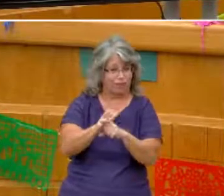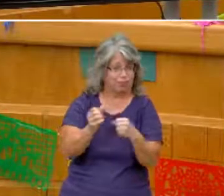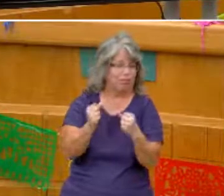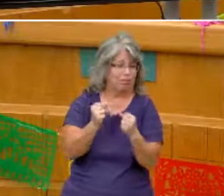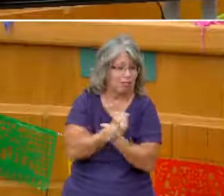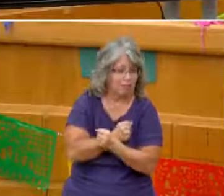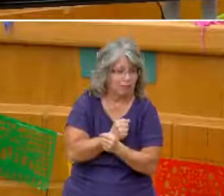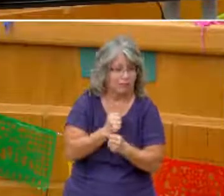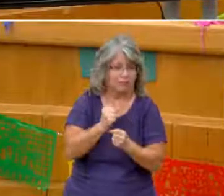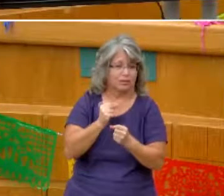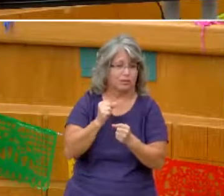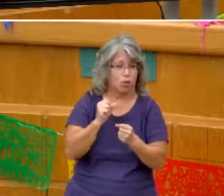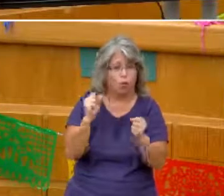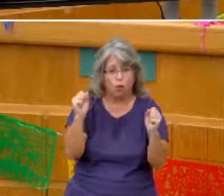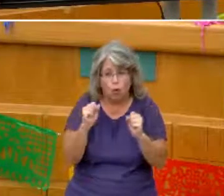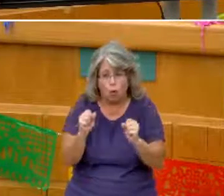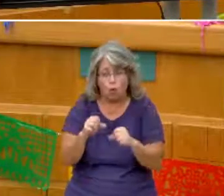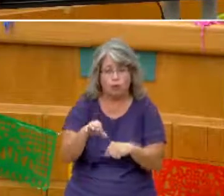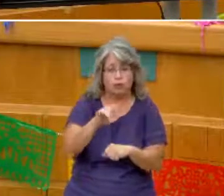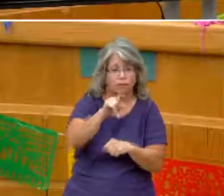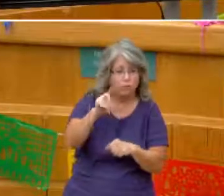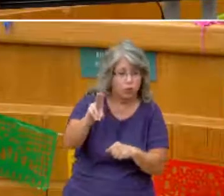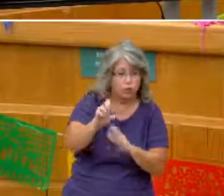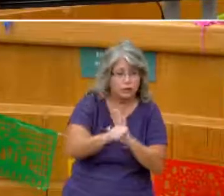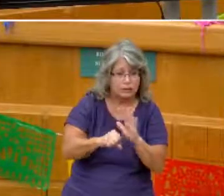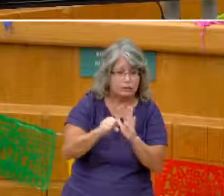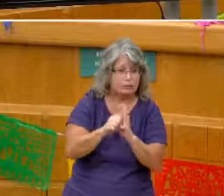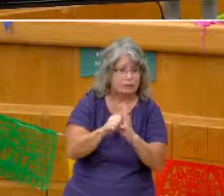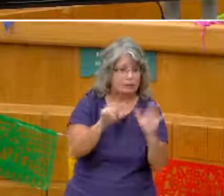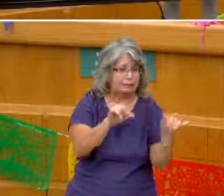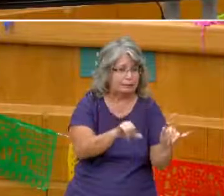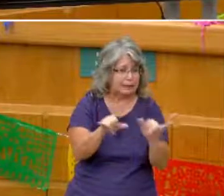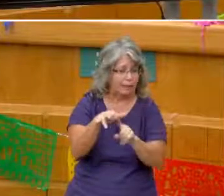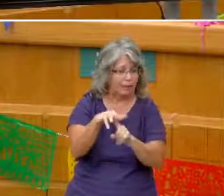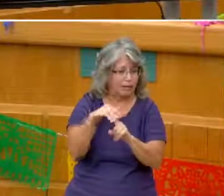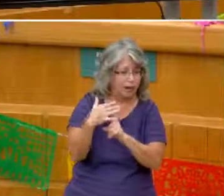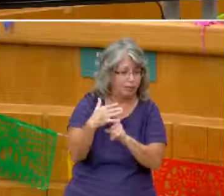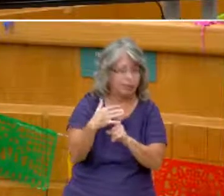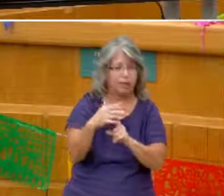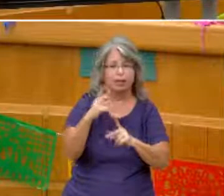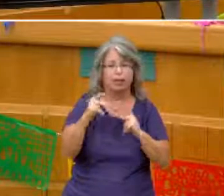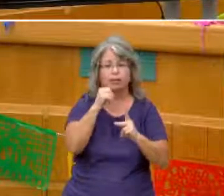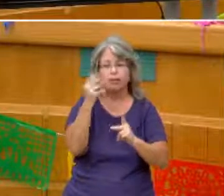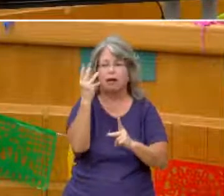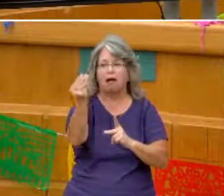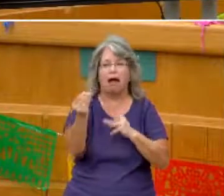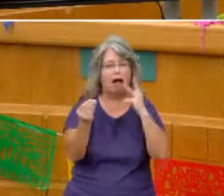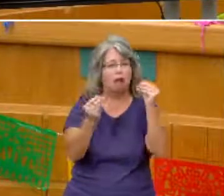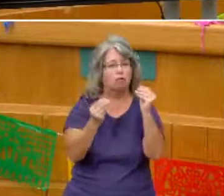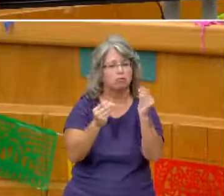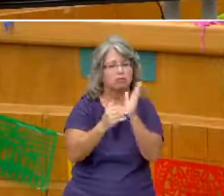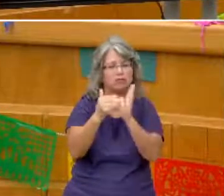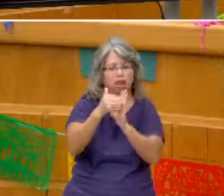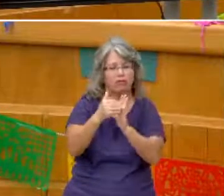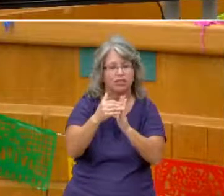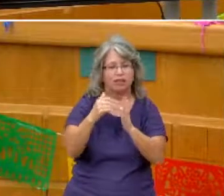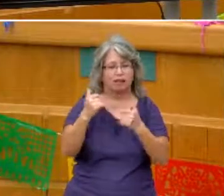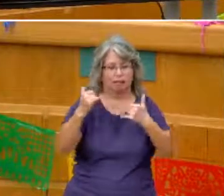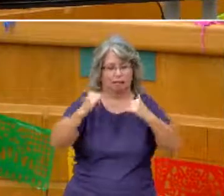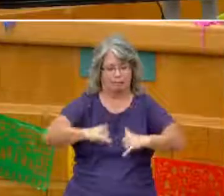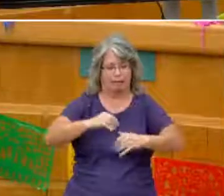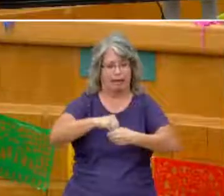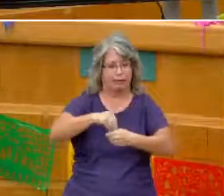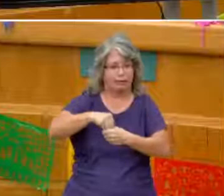sun and fresh air as much and may be spending more time indoors in a sealed house or office and in closer contact with